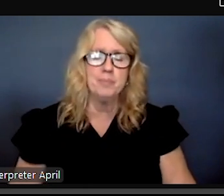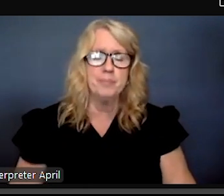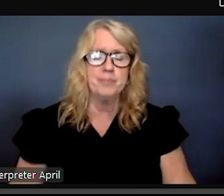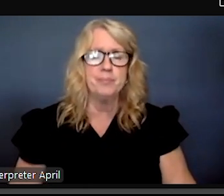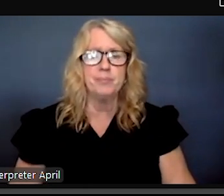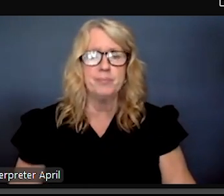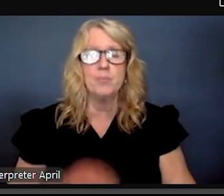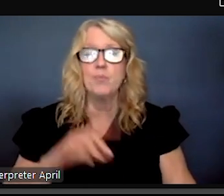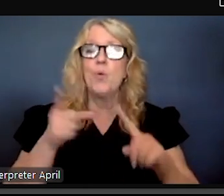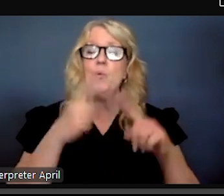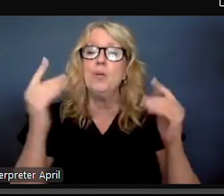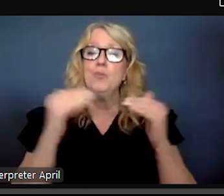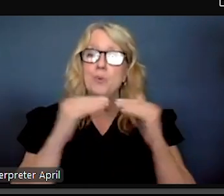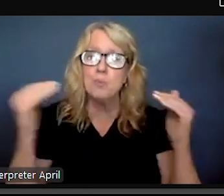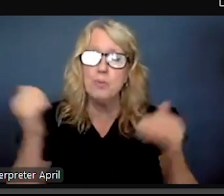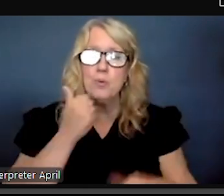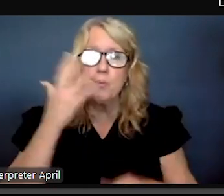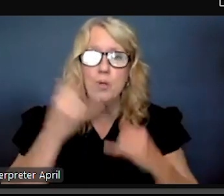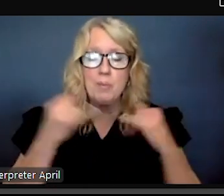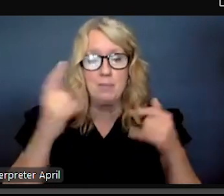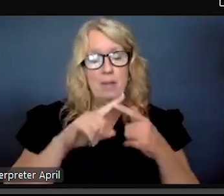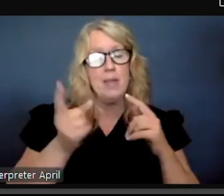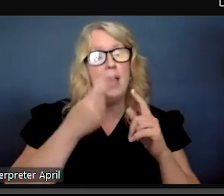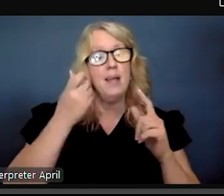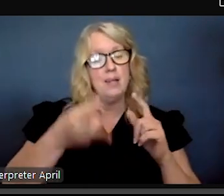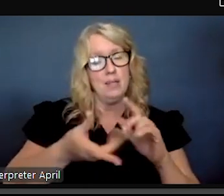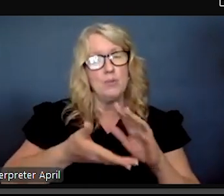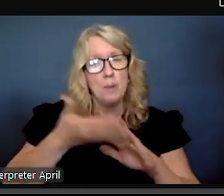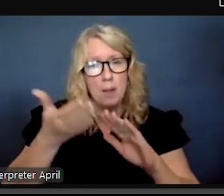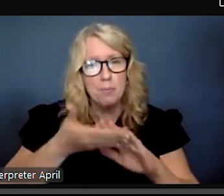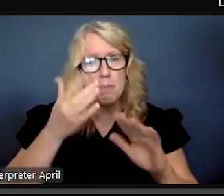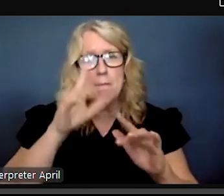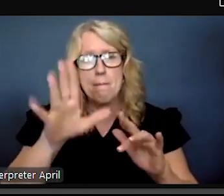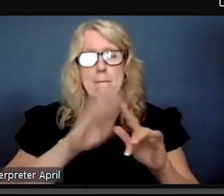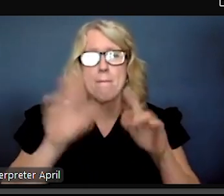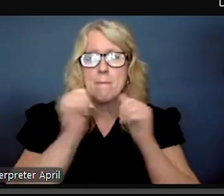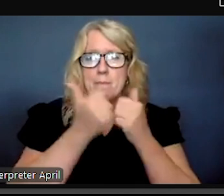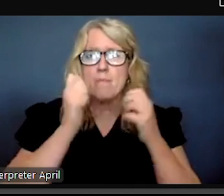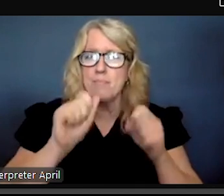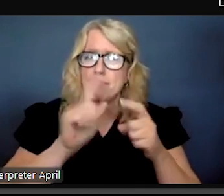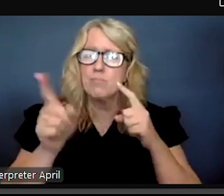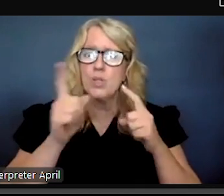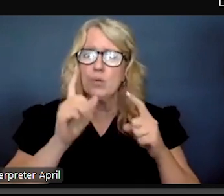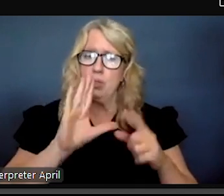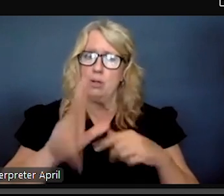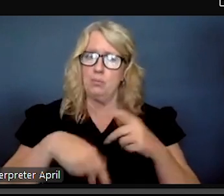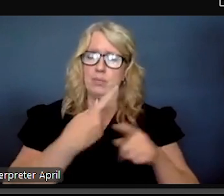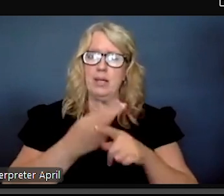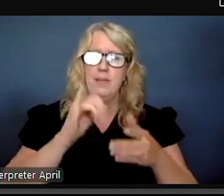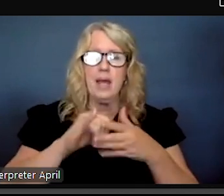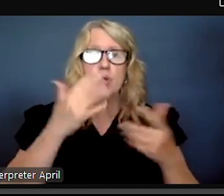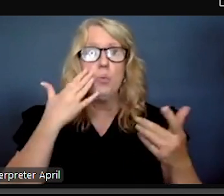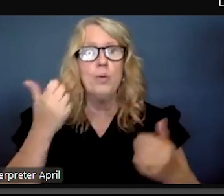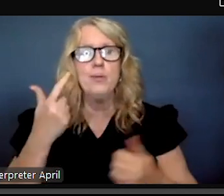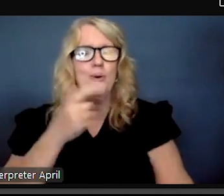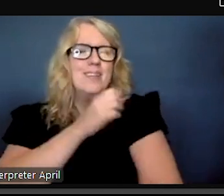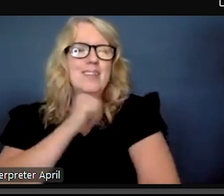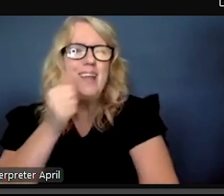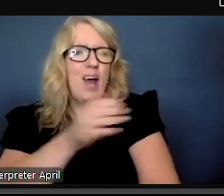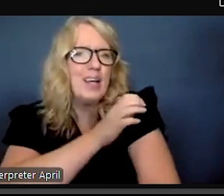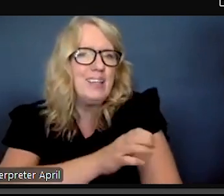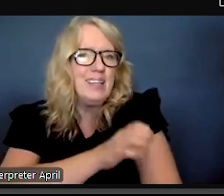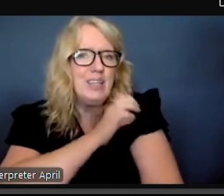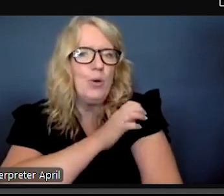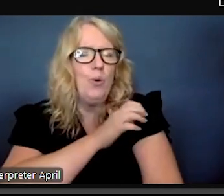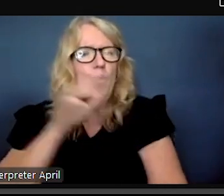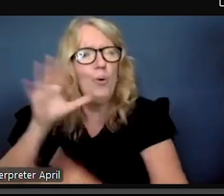when you're a peer warm line and it's a peer operated agency, we're able to operate in that manner. We don't have a clinical